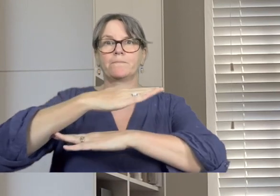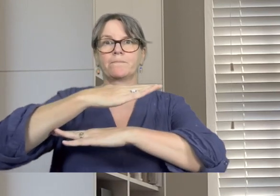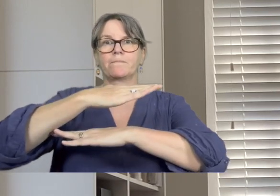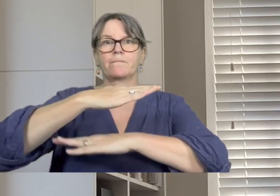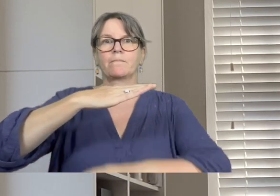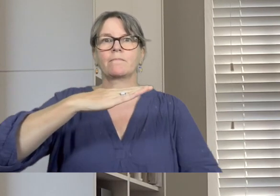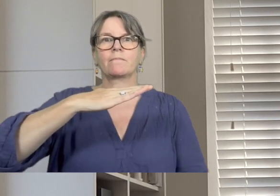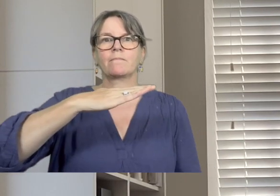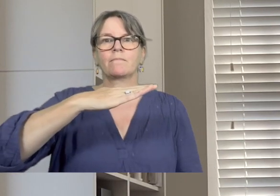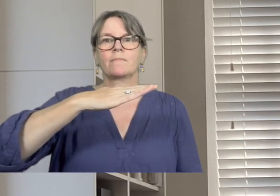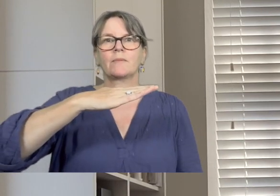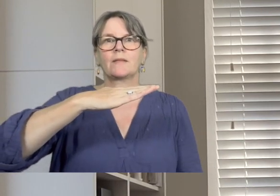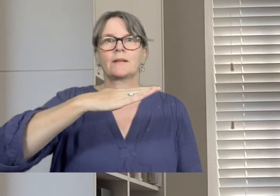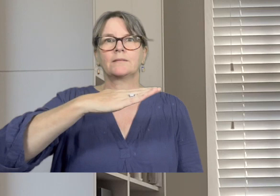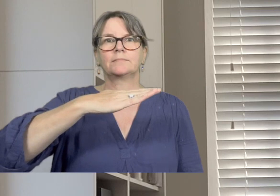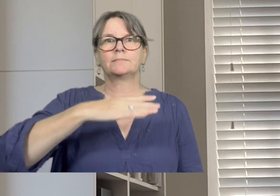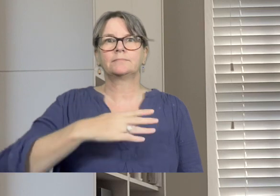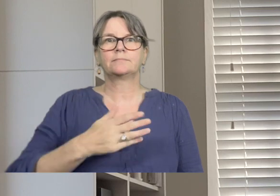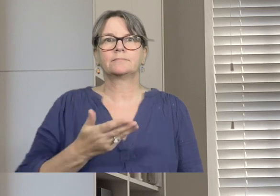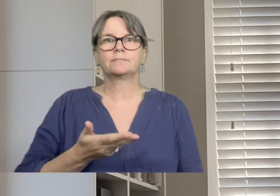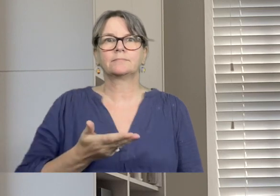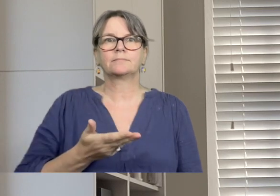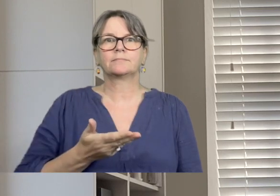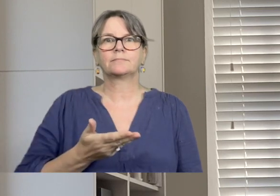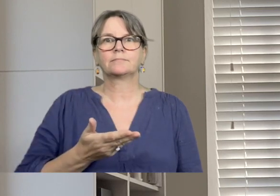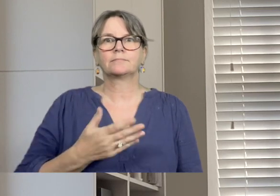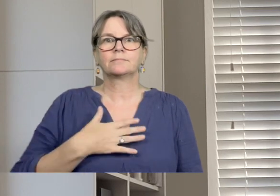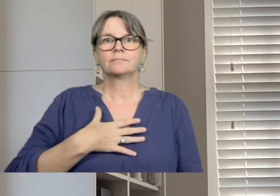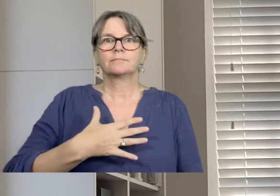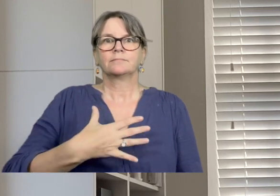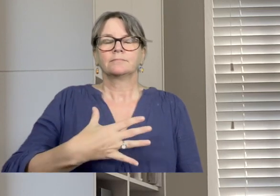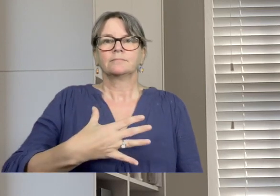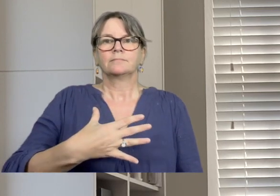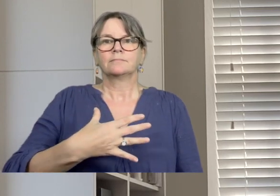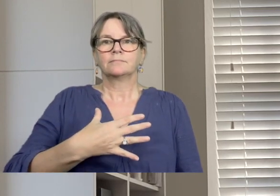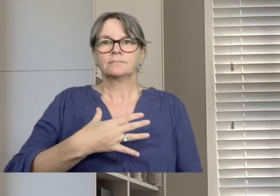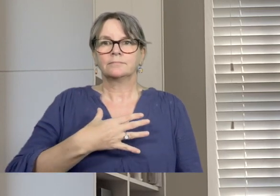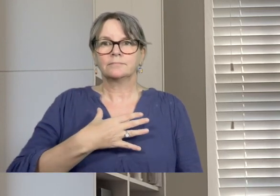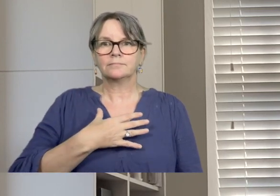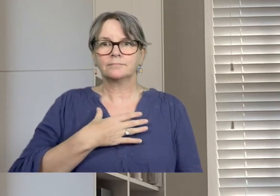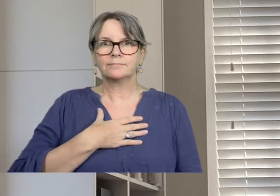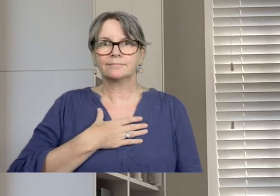out. Breath in. And away.